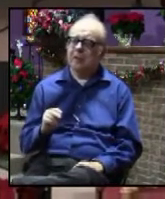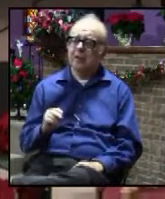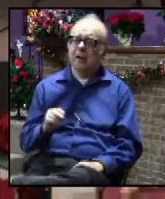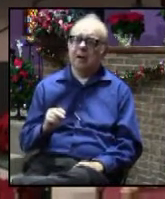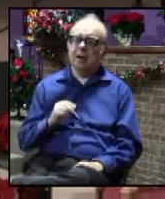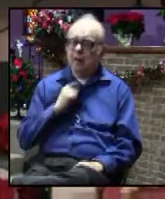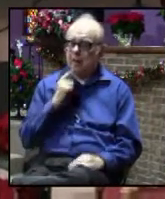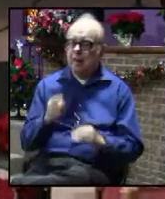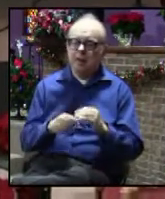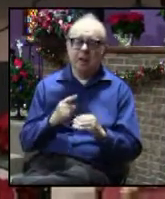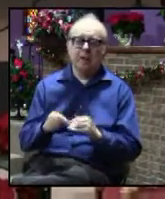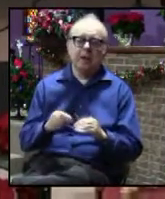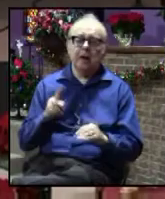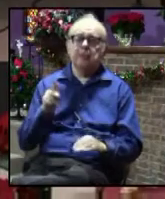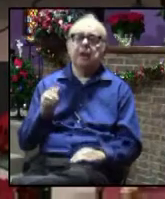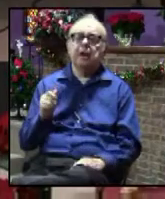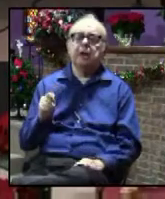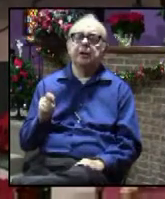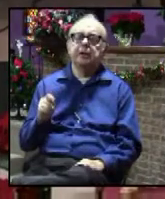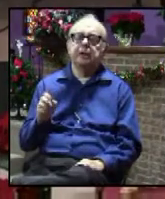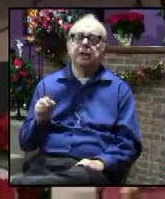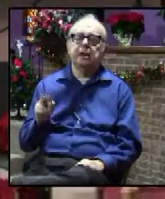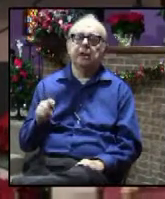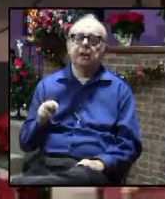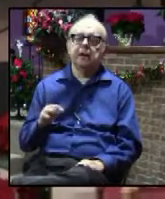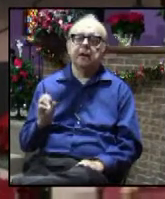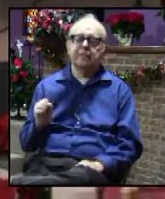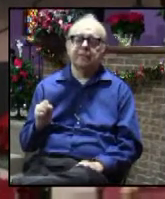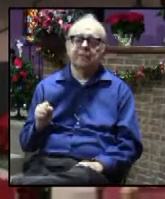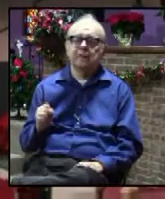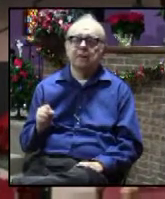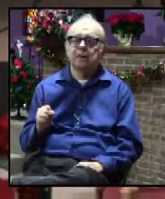And it's not about our patterns.